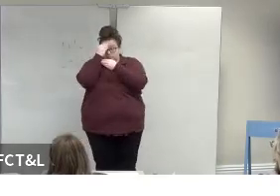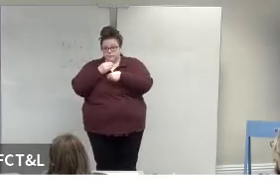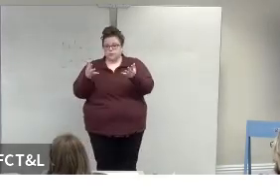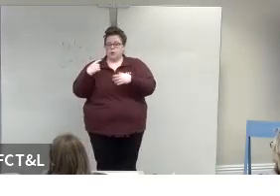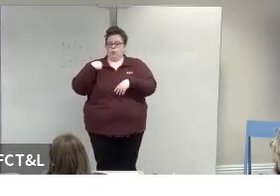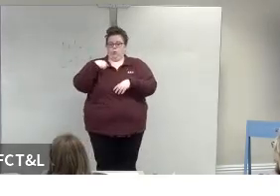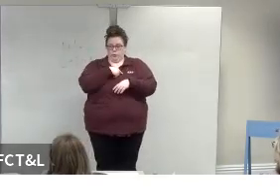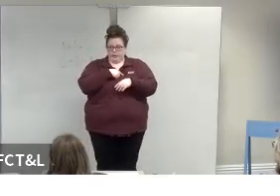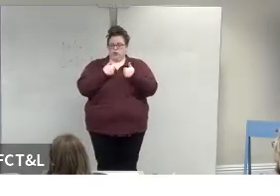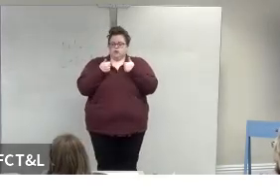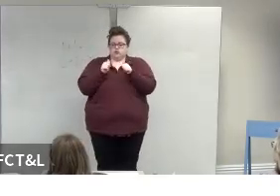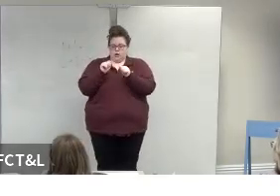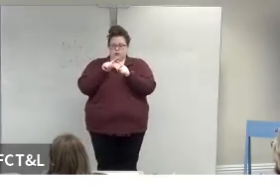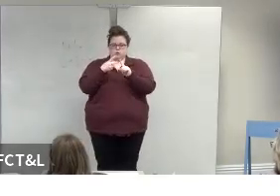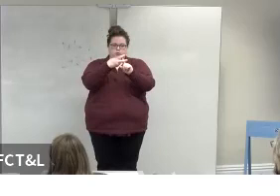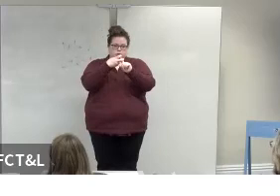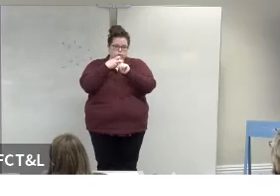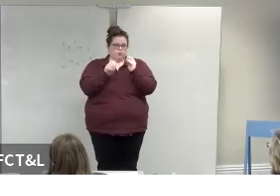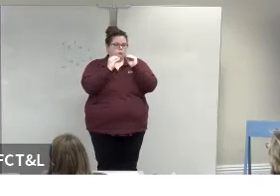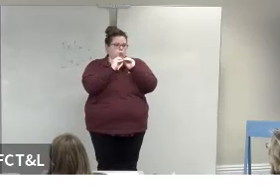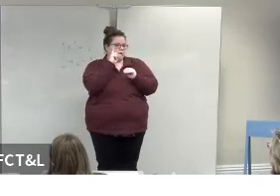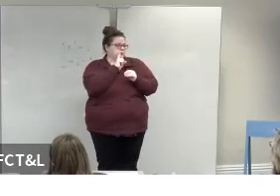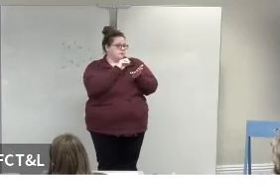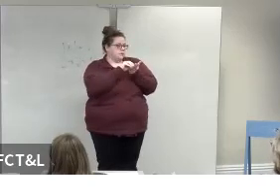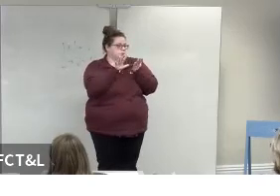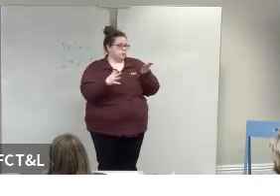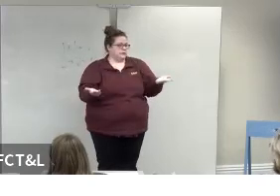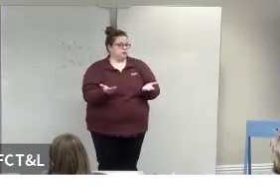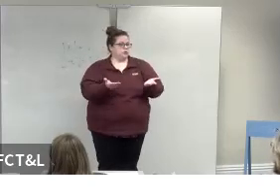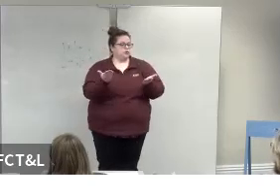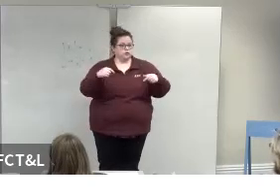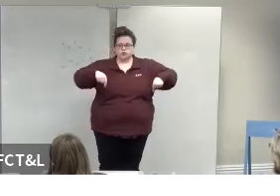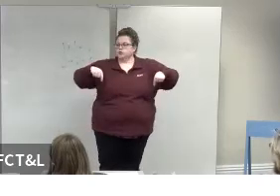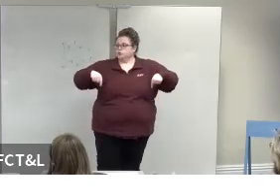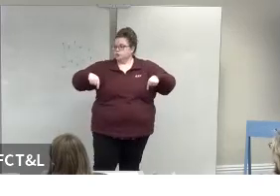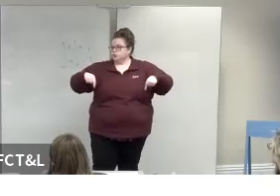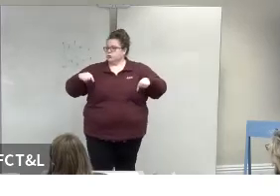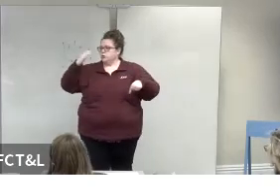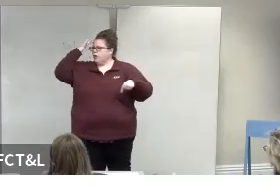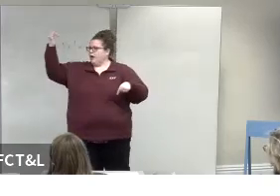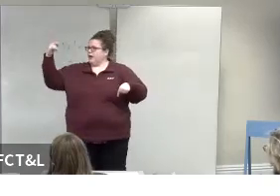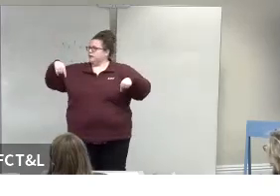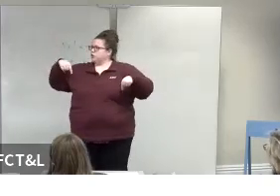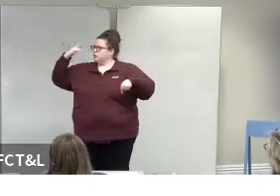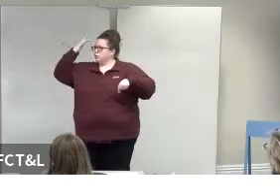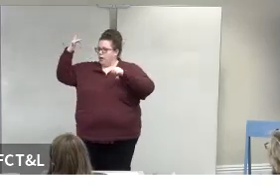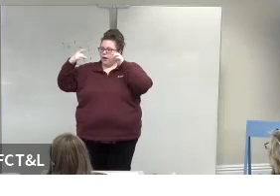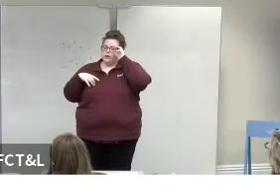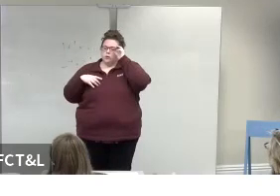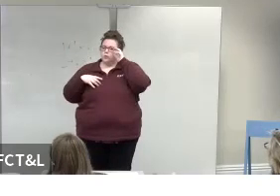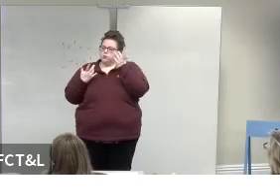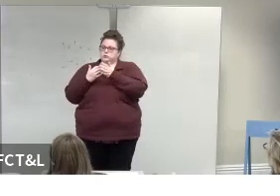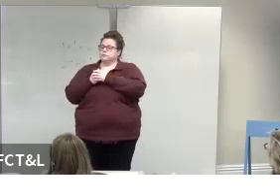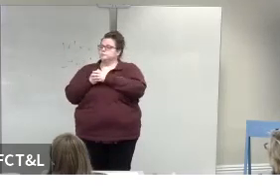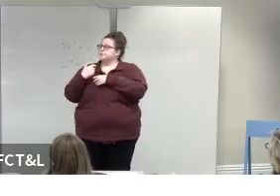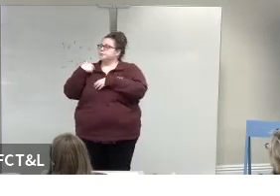to backtrack for just a moment and say we are trying to recruit more deaf students here as well. And